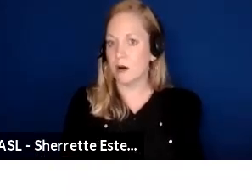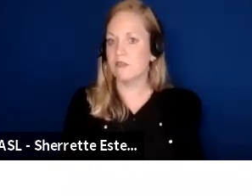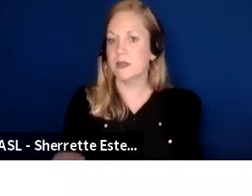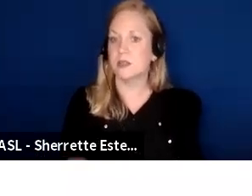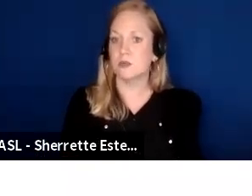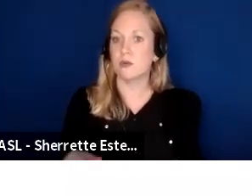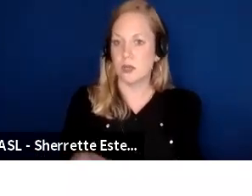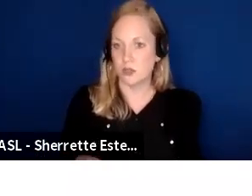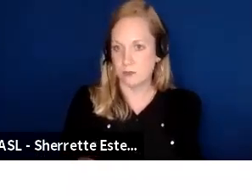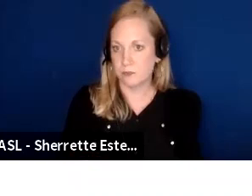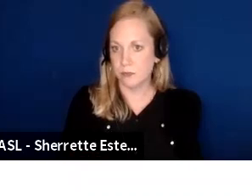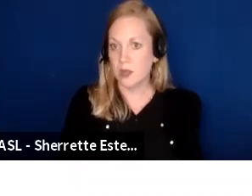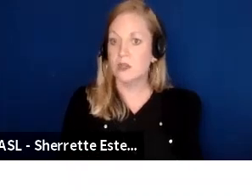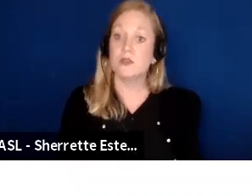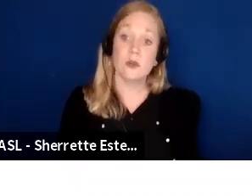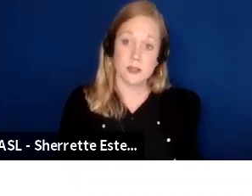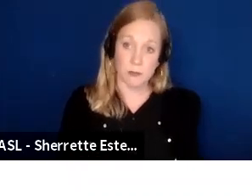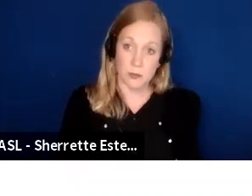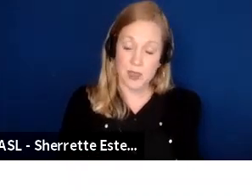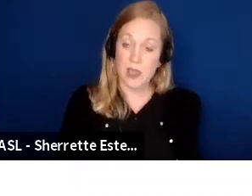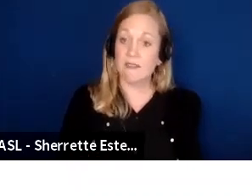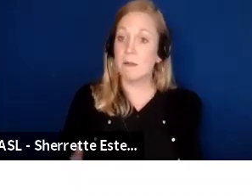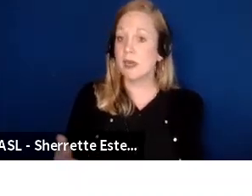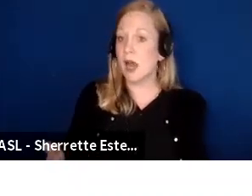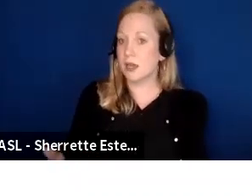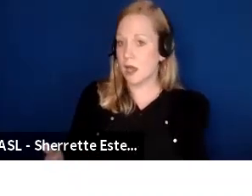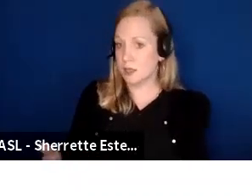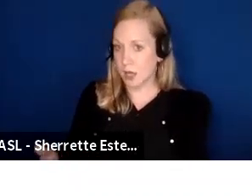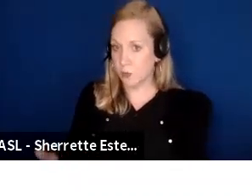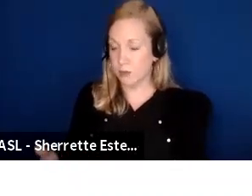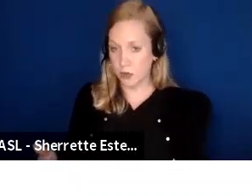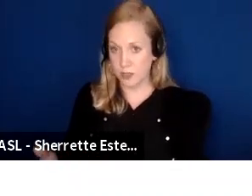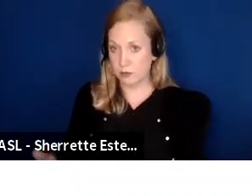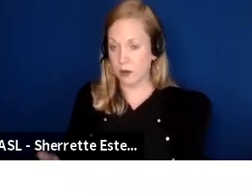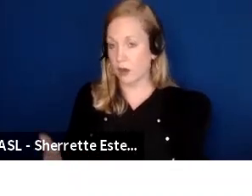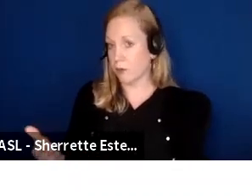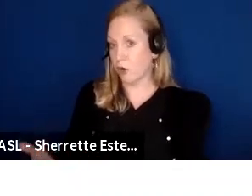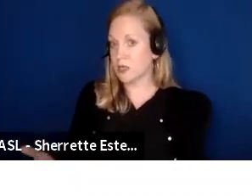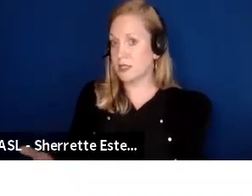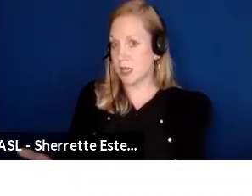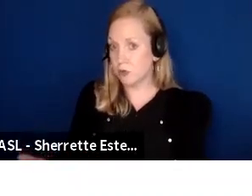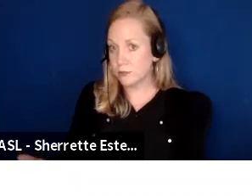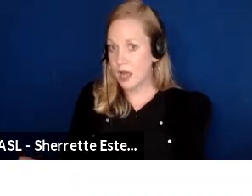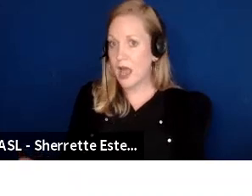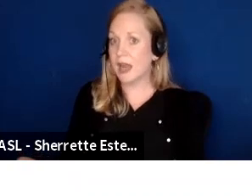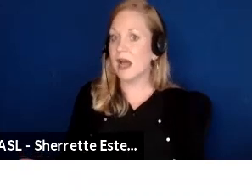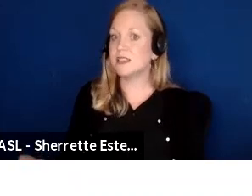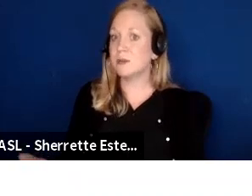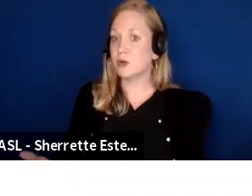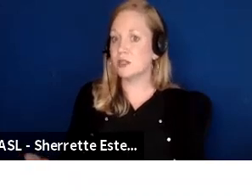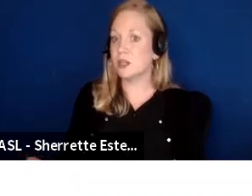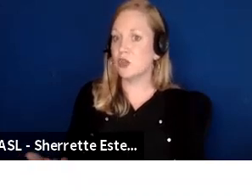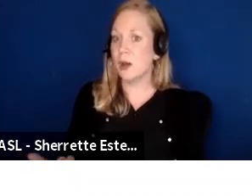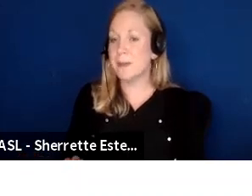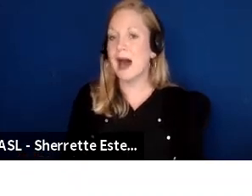become part of my sensory reach. So for example, if I'm making eye contact with a person across a table and I see